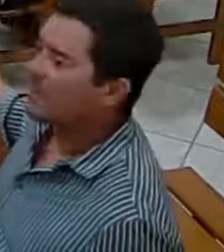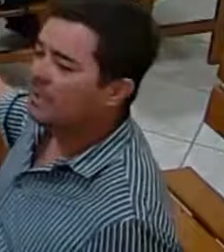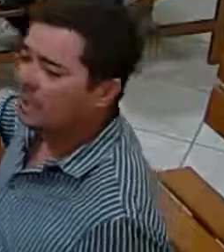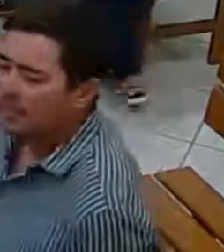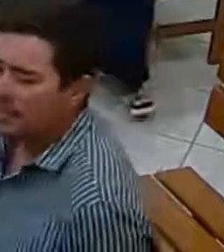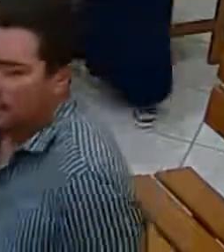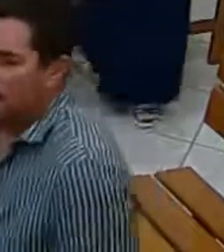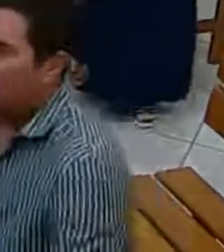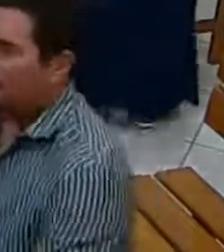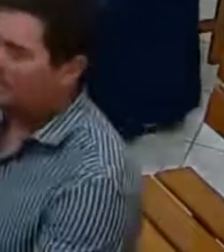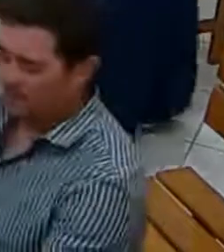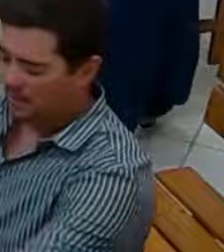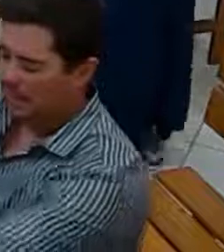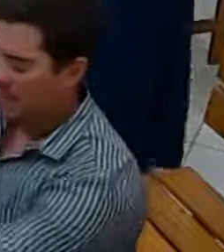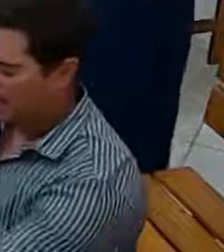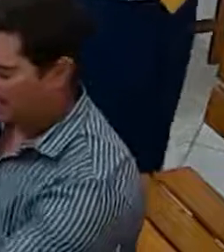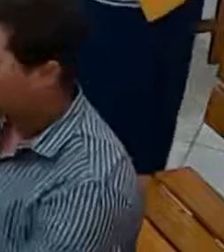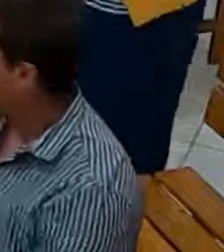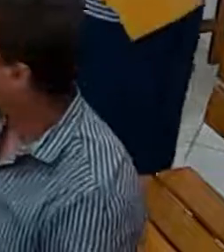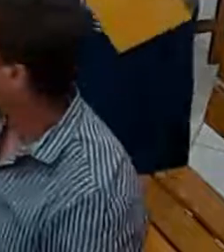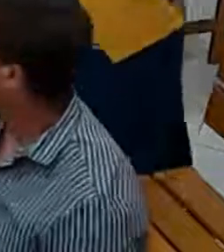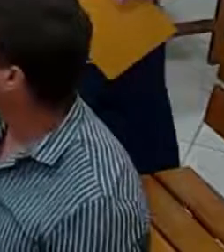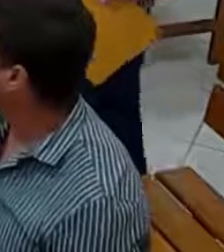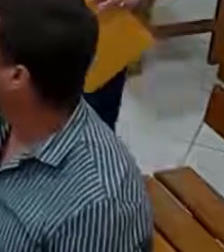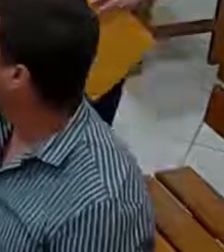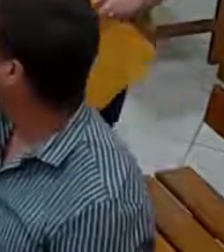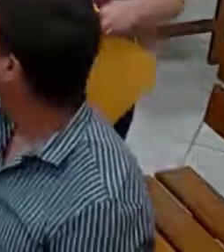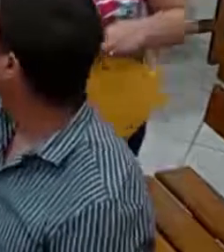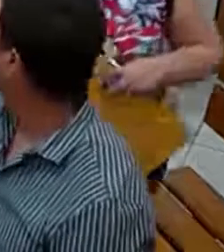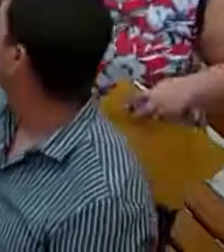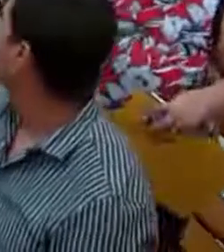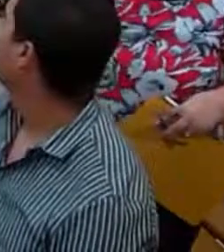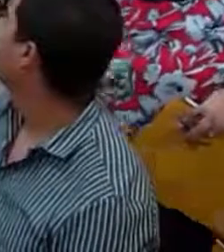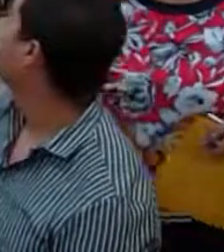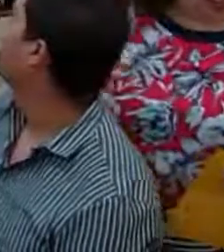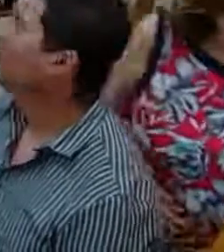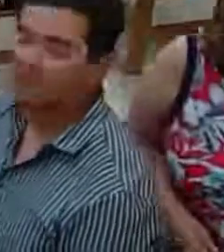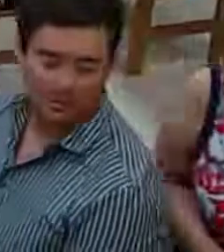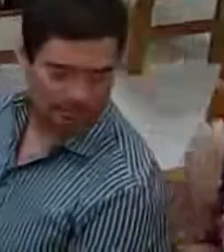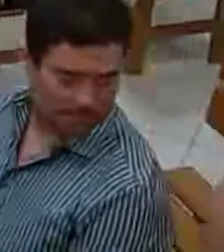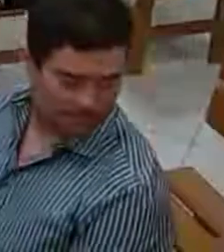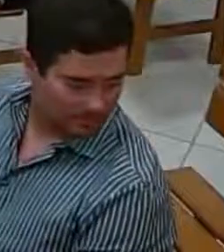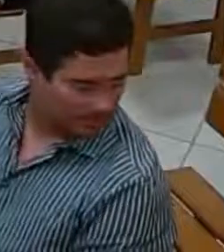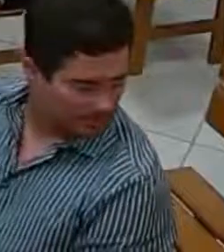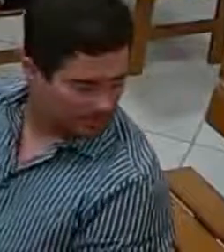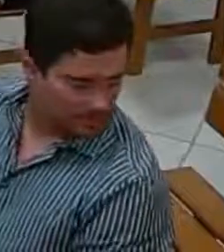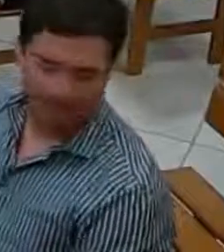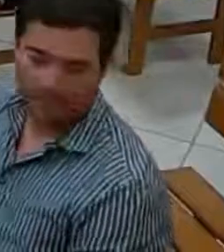Deus.